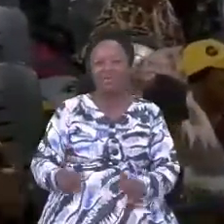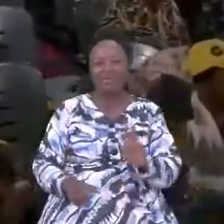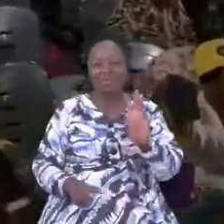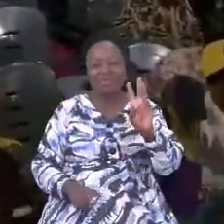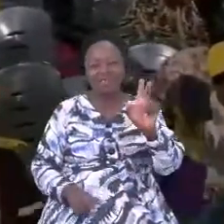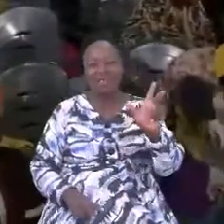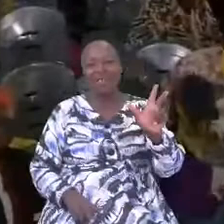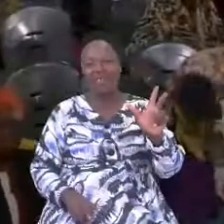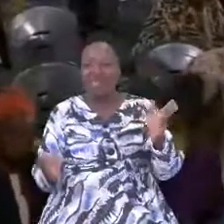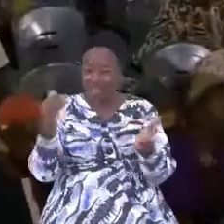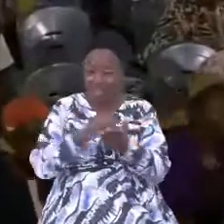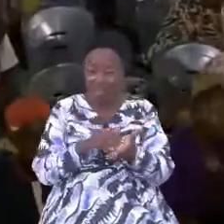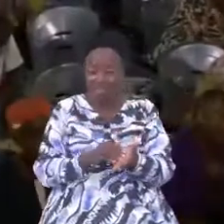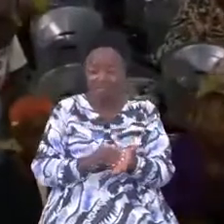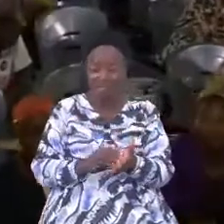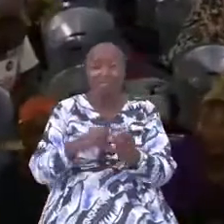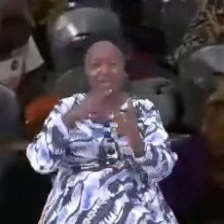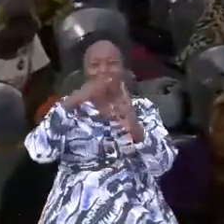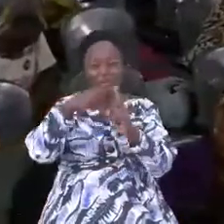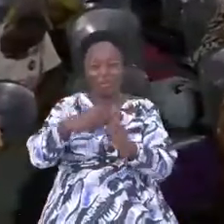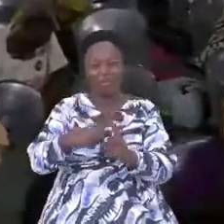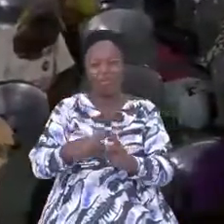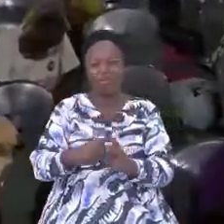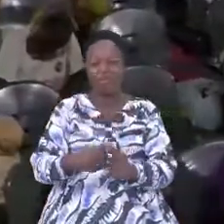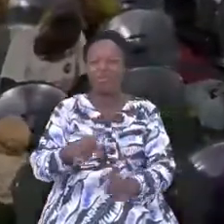+234 915 444 9263. I'll take that number again.